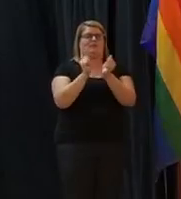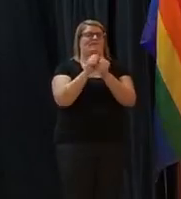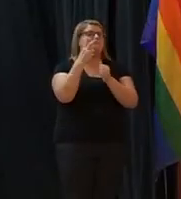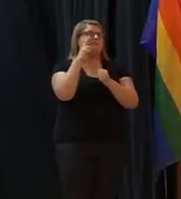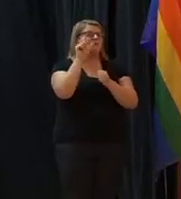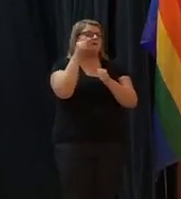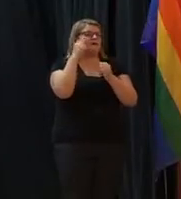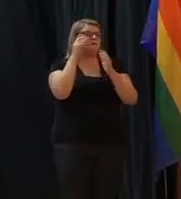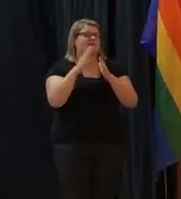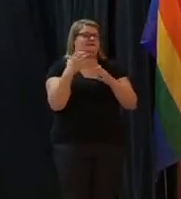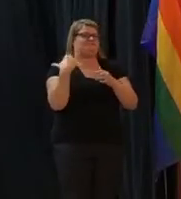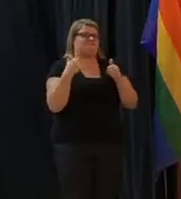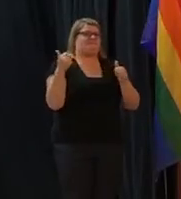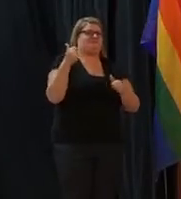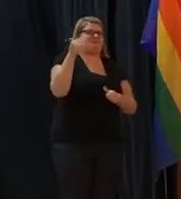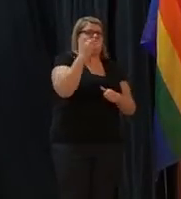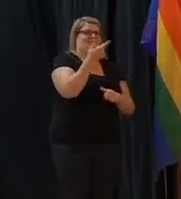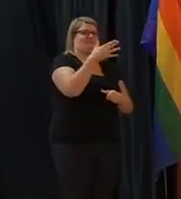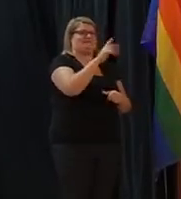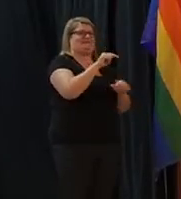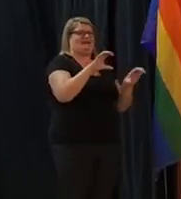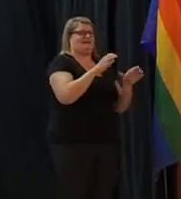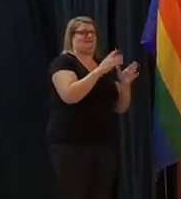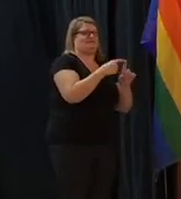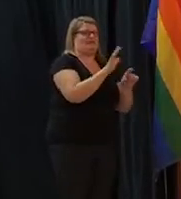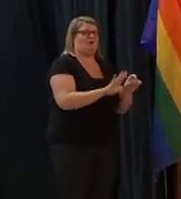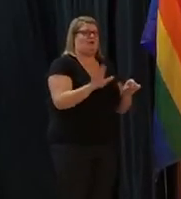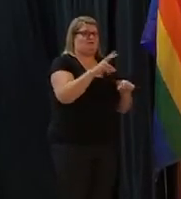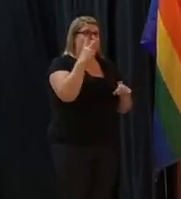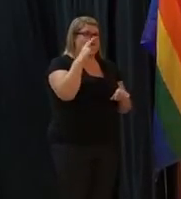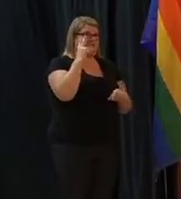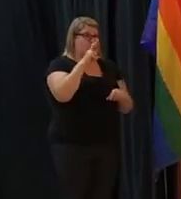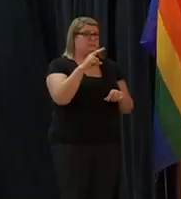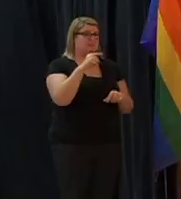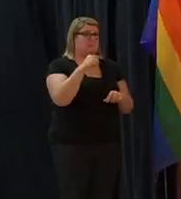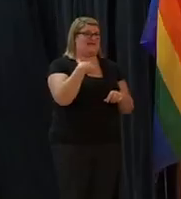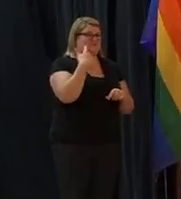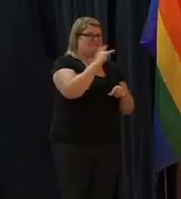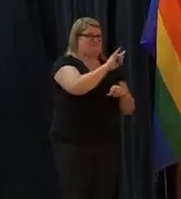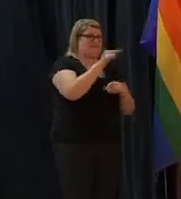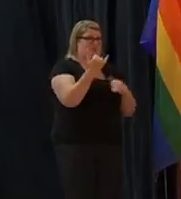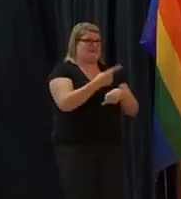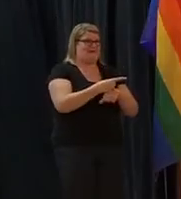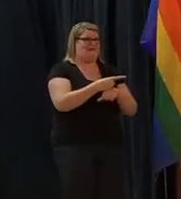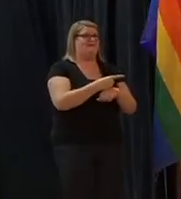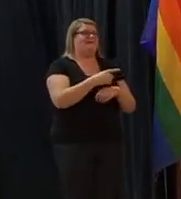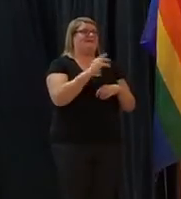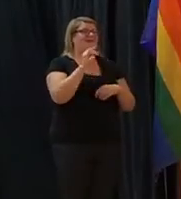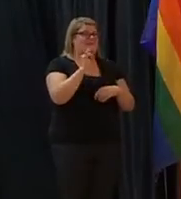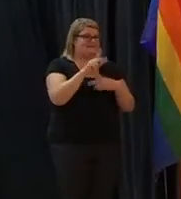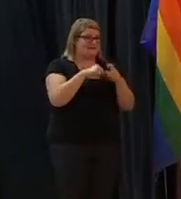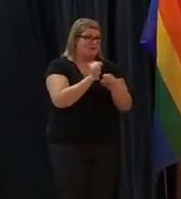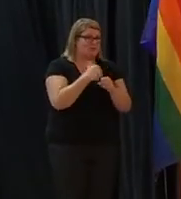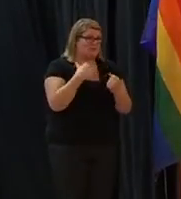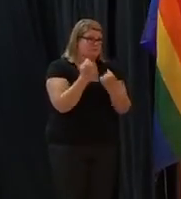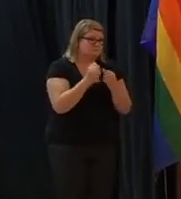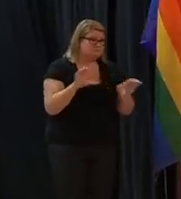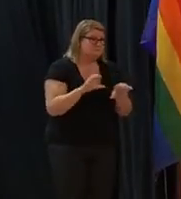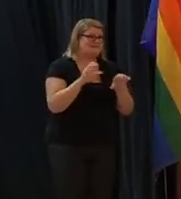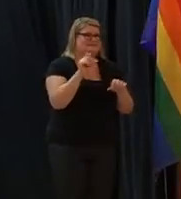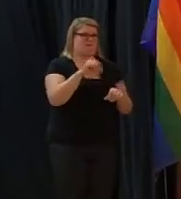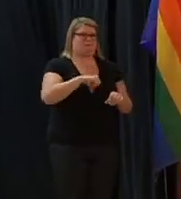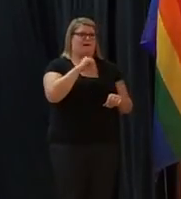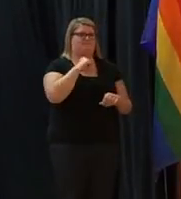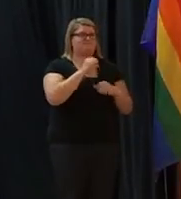Mexican government officials and LGBT activists from all over Mexico. This is the work that we do at San Diego Pride.